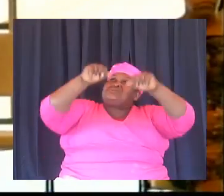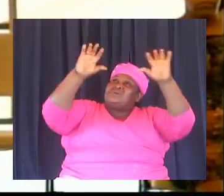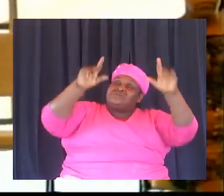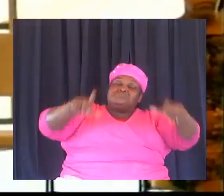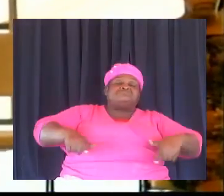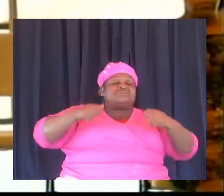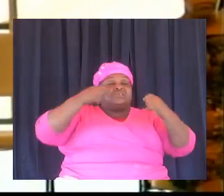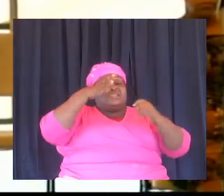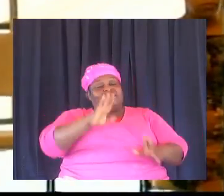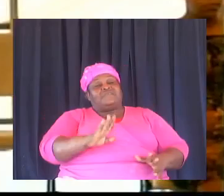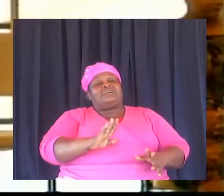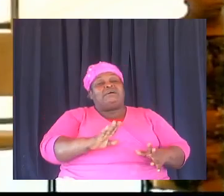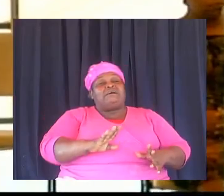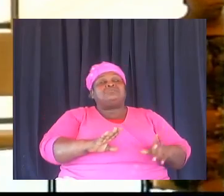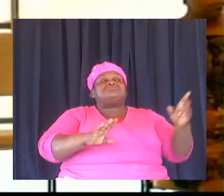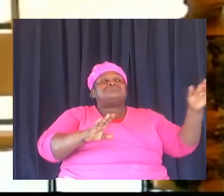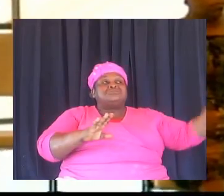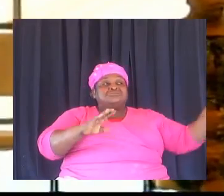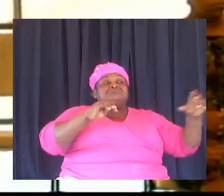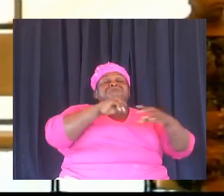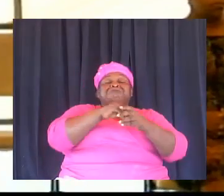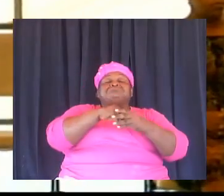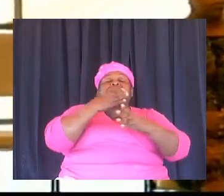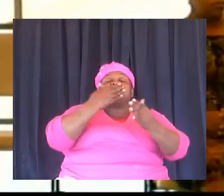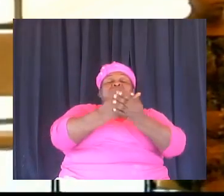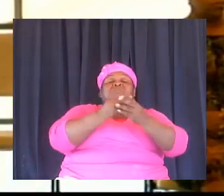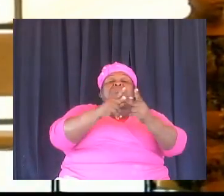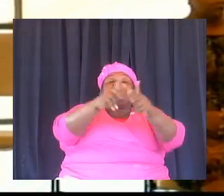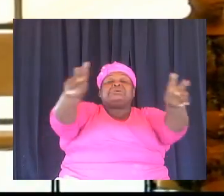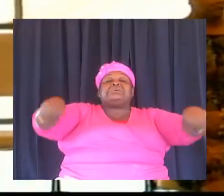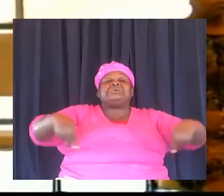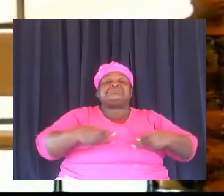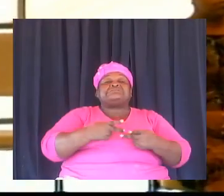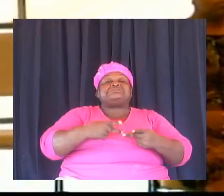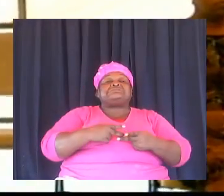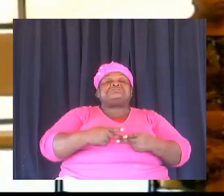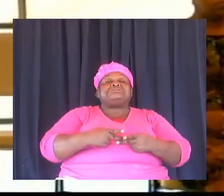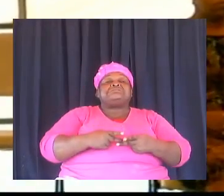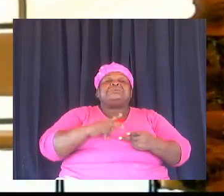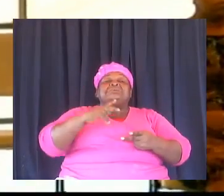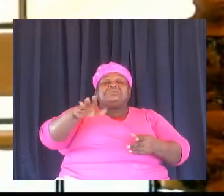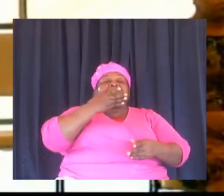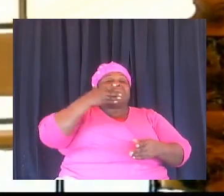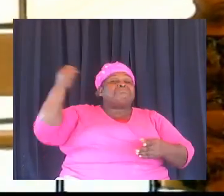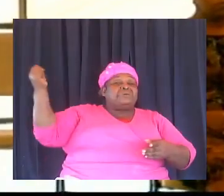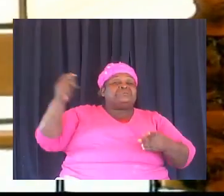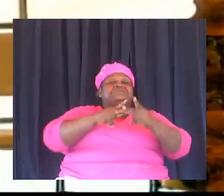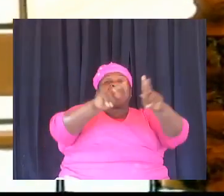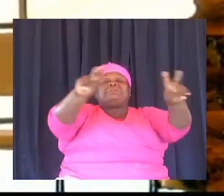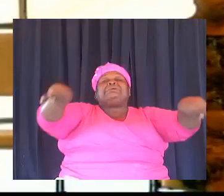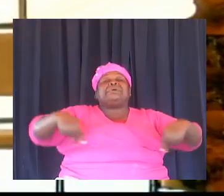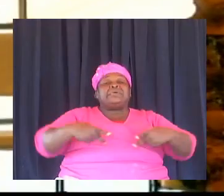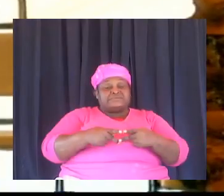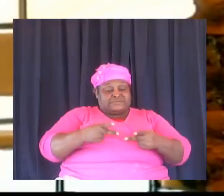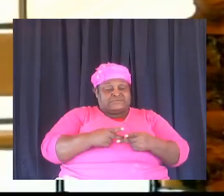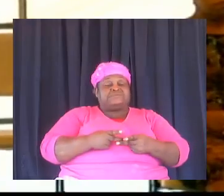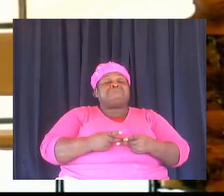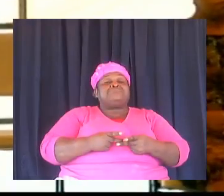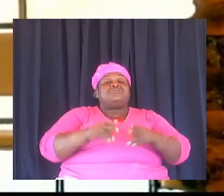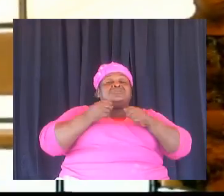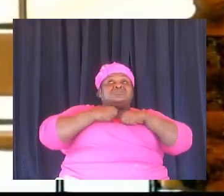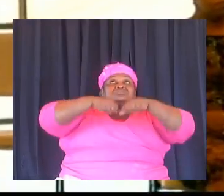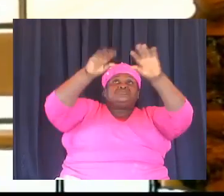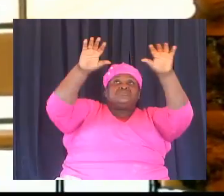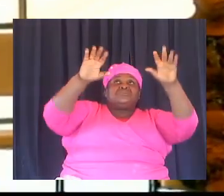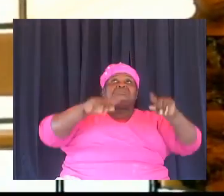living God, you're in a good place. In fact, you're in the best place to do that. And can I tell you,